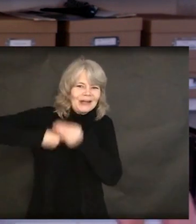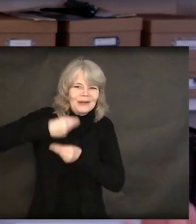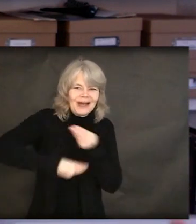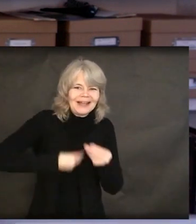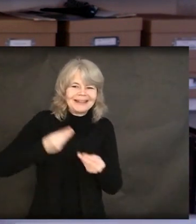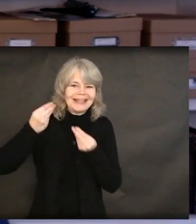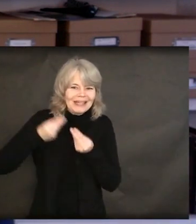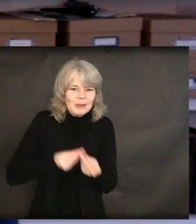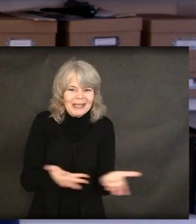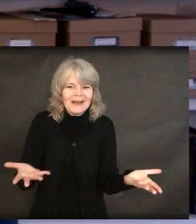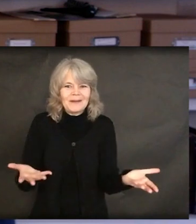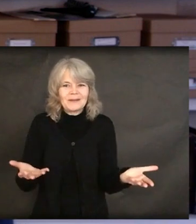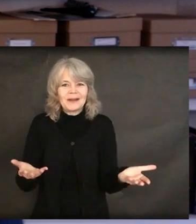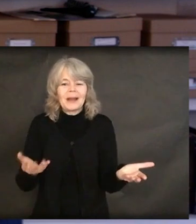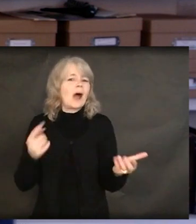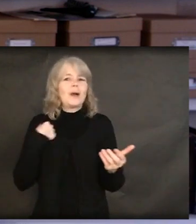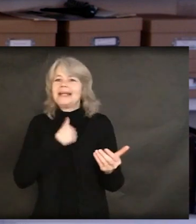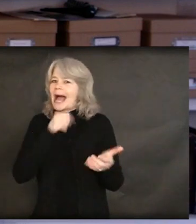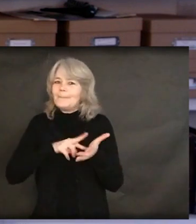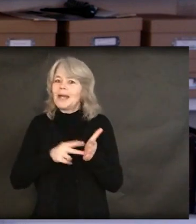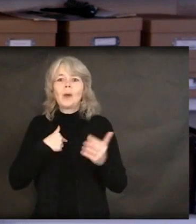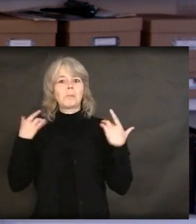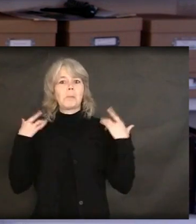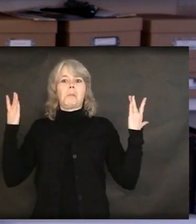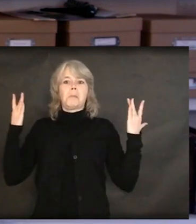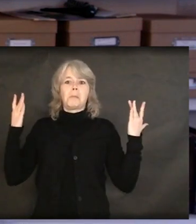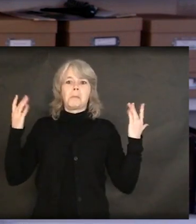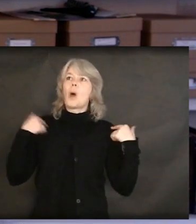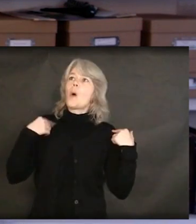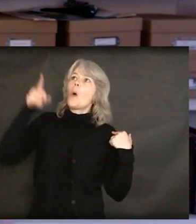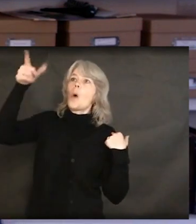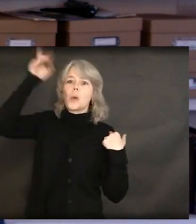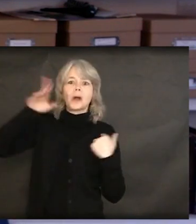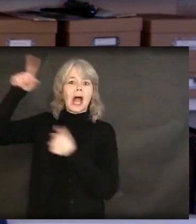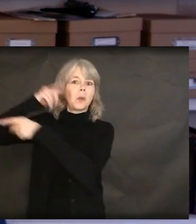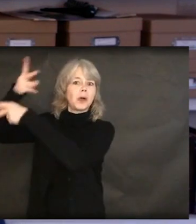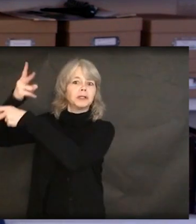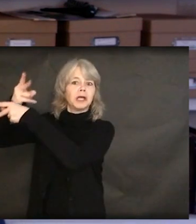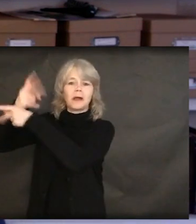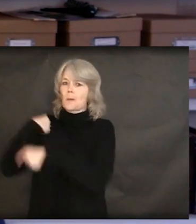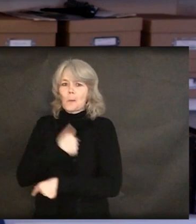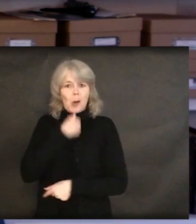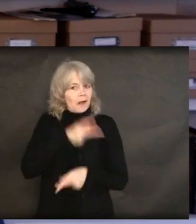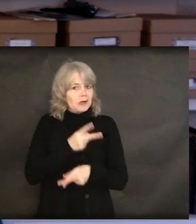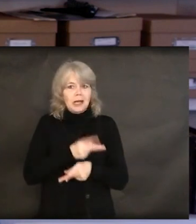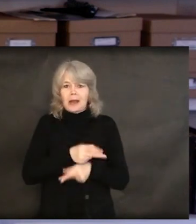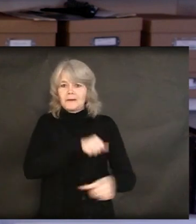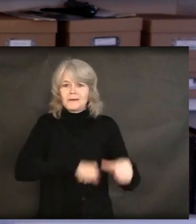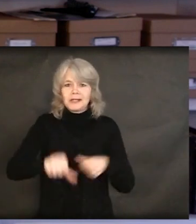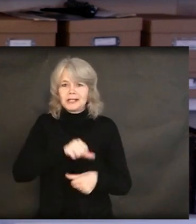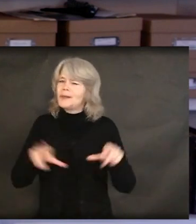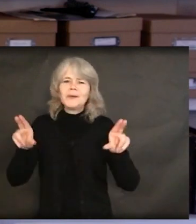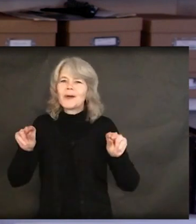None of this lets us off the hook, of course. Turning our attention to God does not mean we get to set aside how we care for one another.